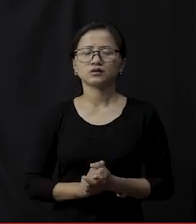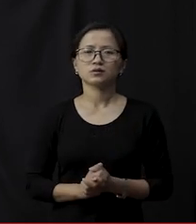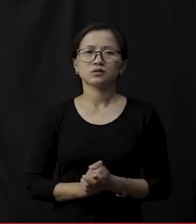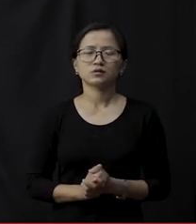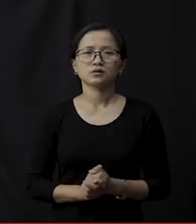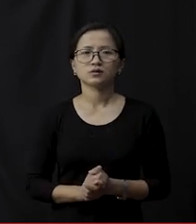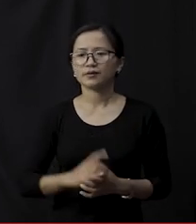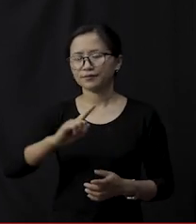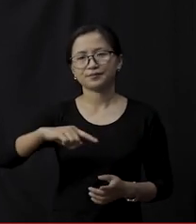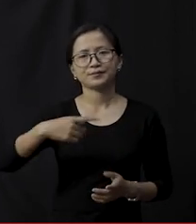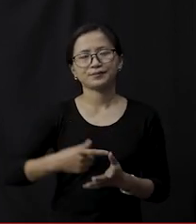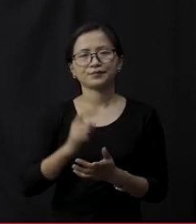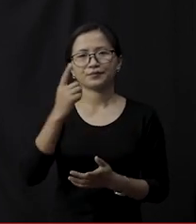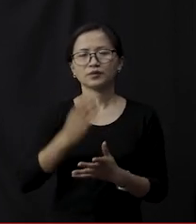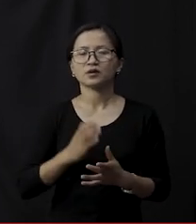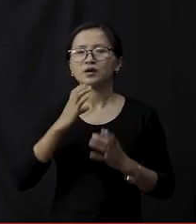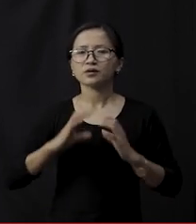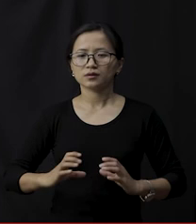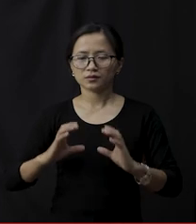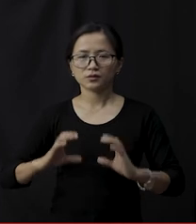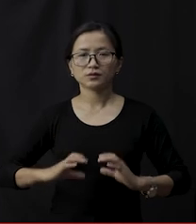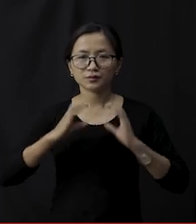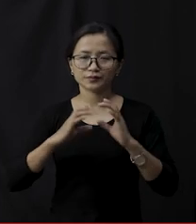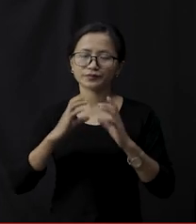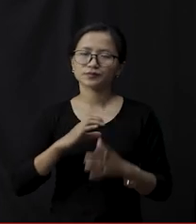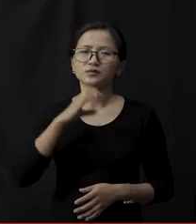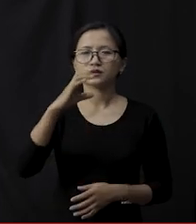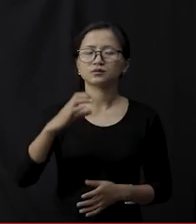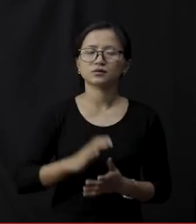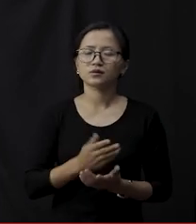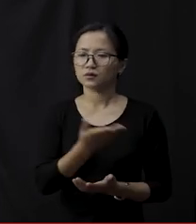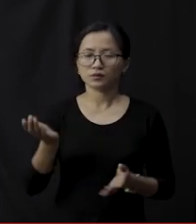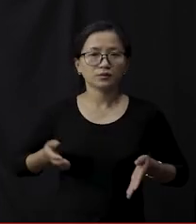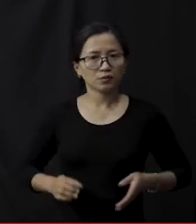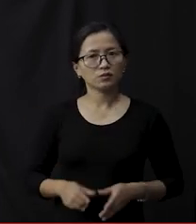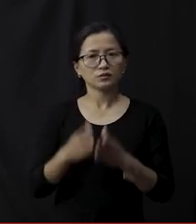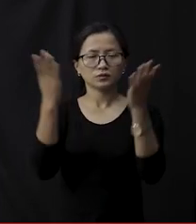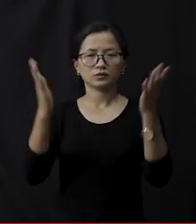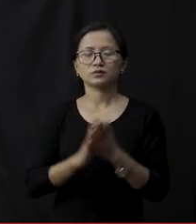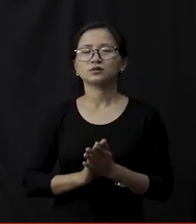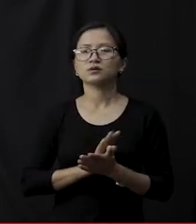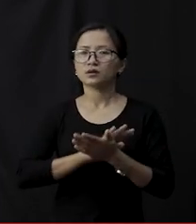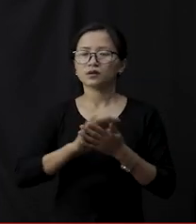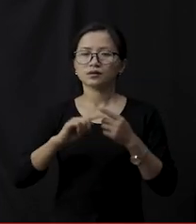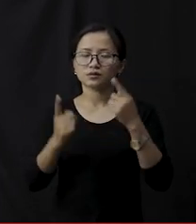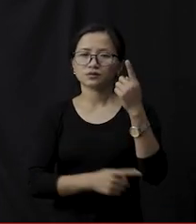So everyone, I will encourage you to plant a tree. So